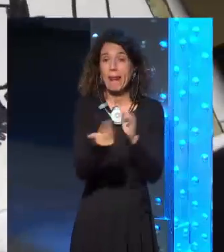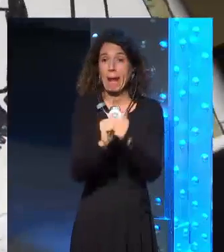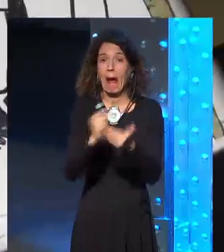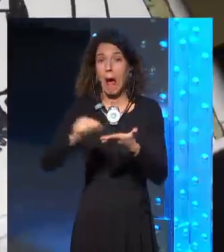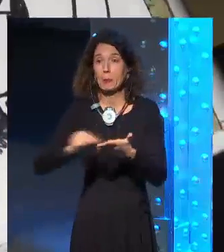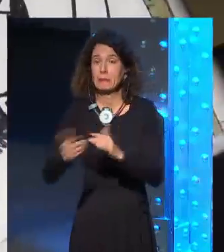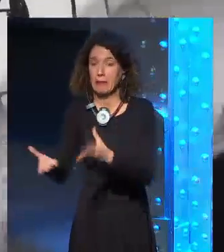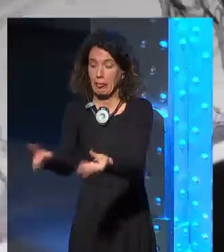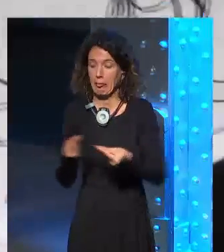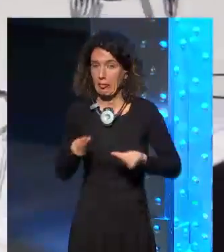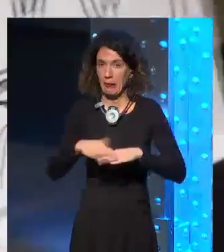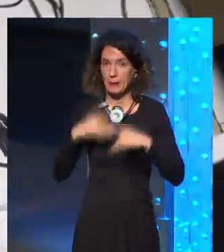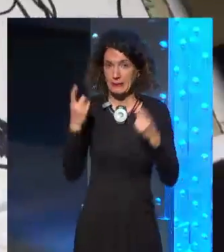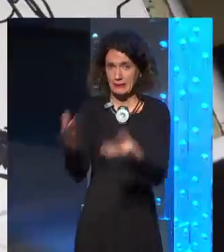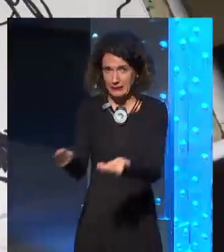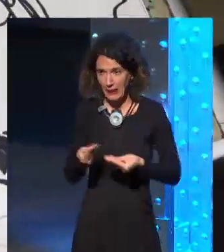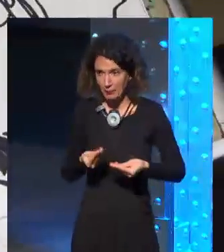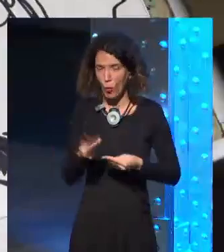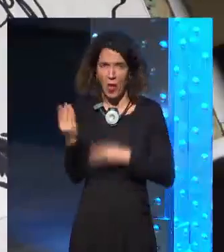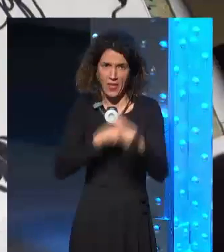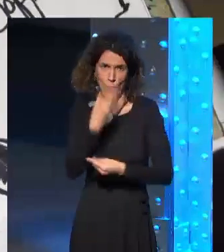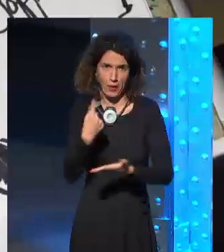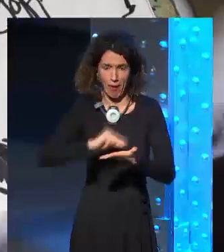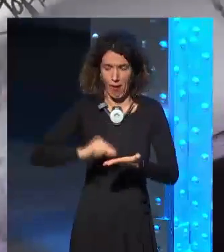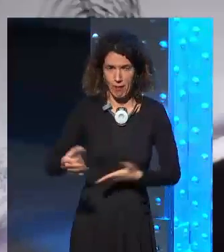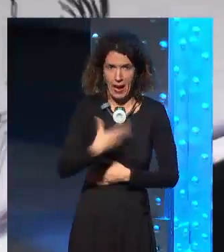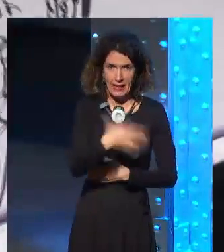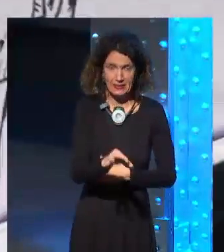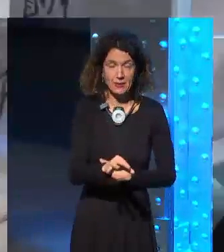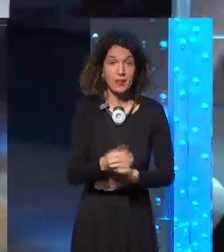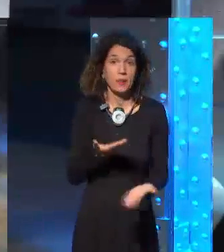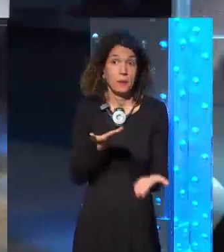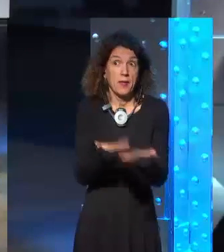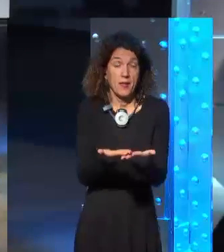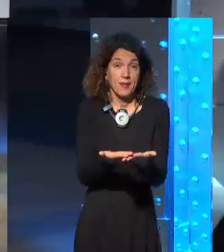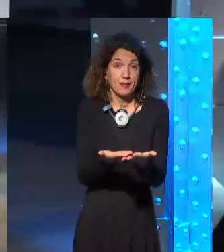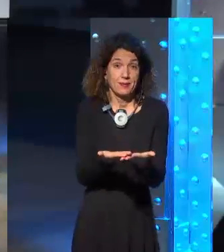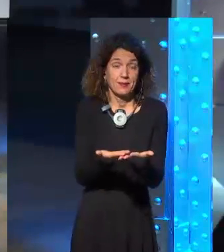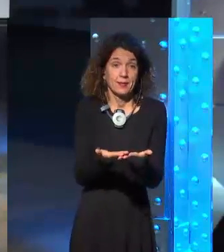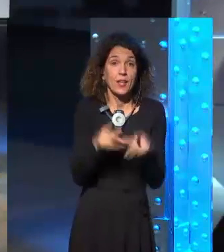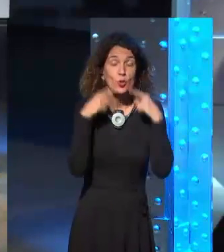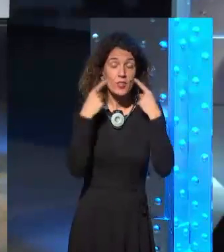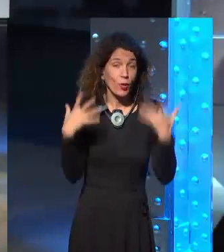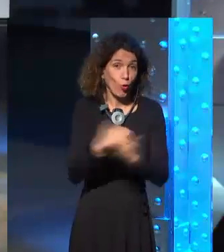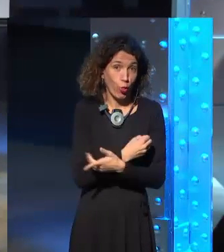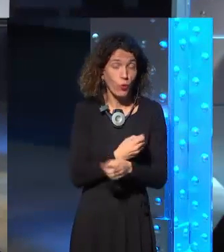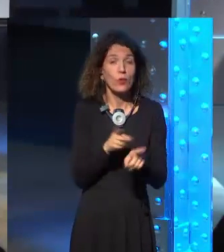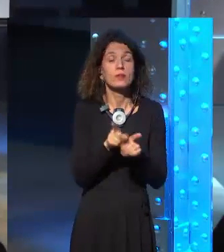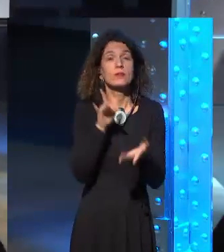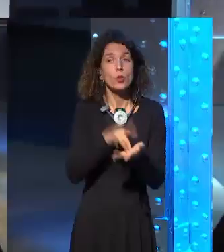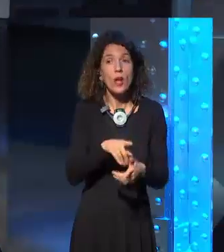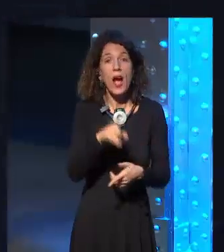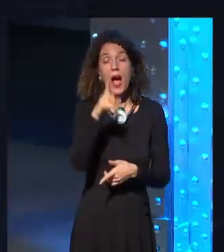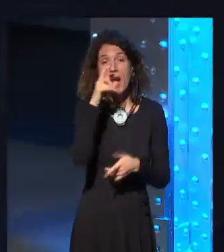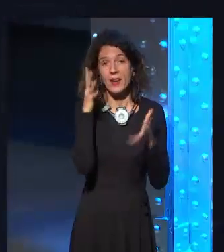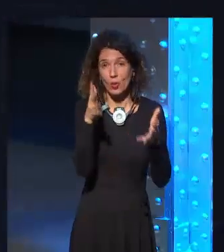Everybody at school asked him for his notes because he took notes greatly. So I'm just going to ask you to